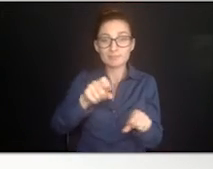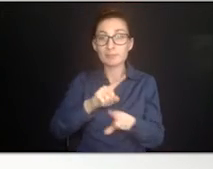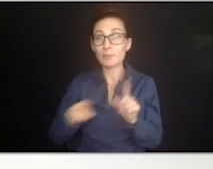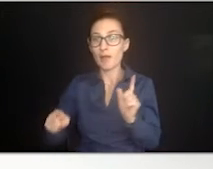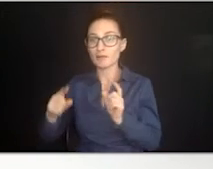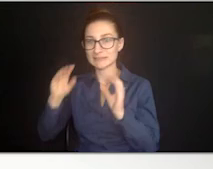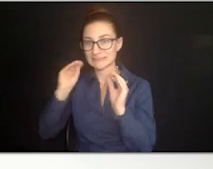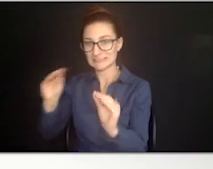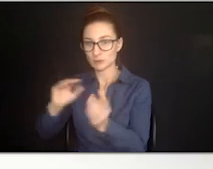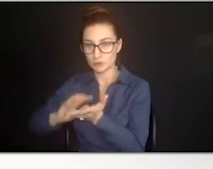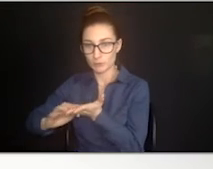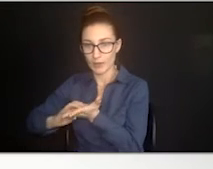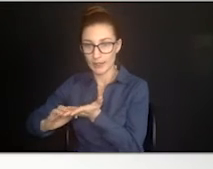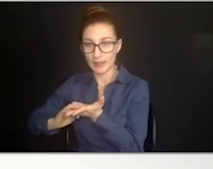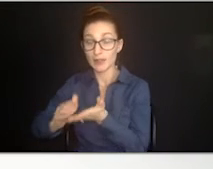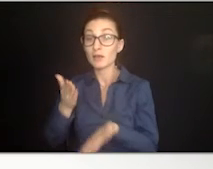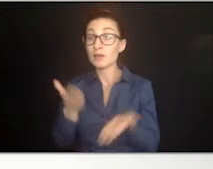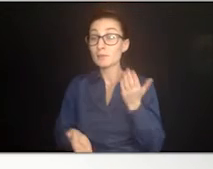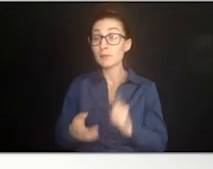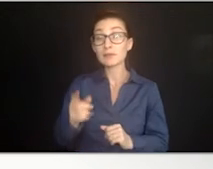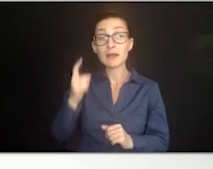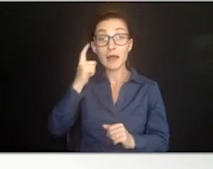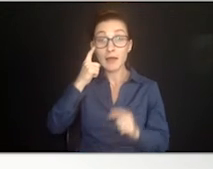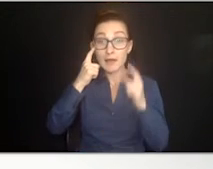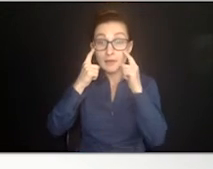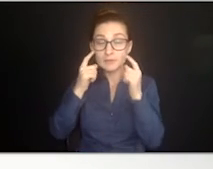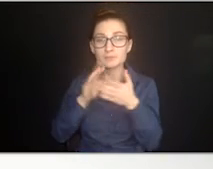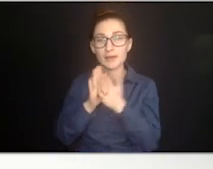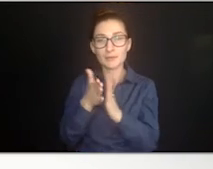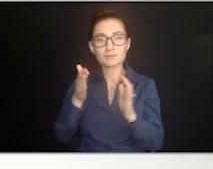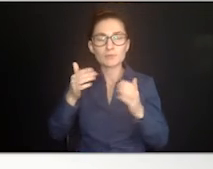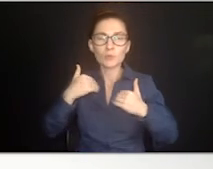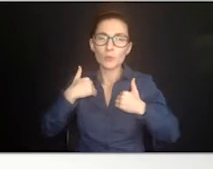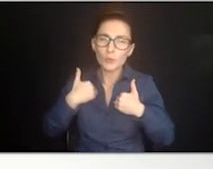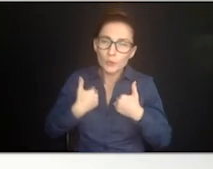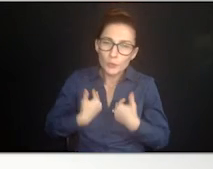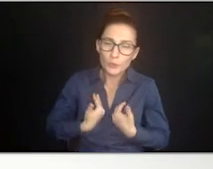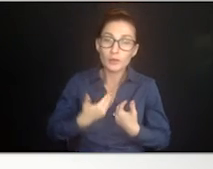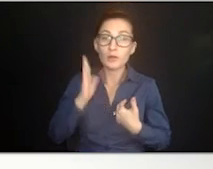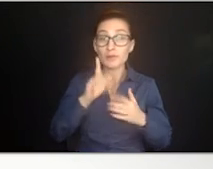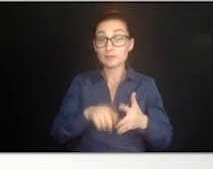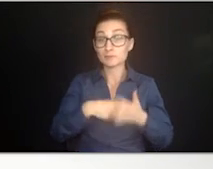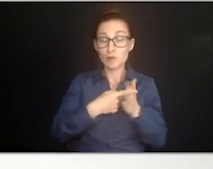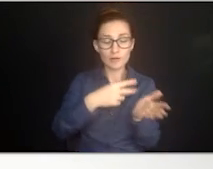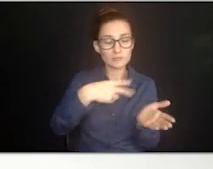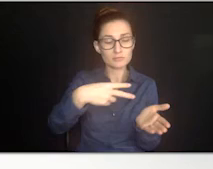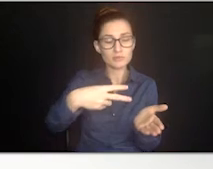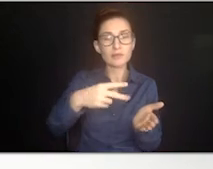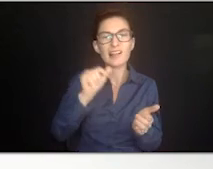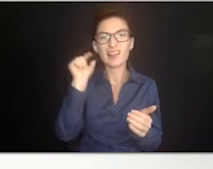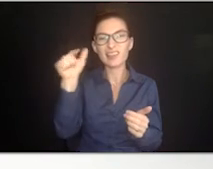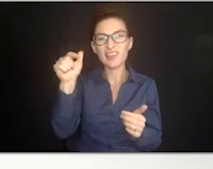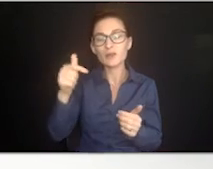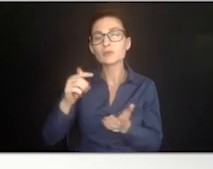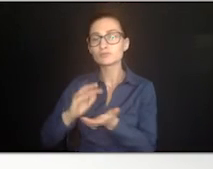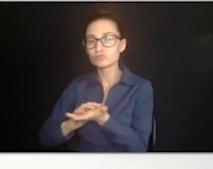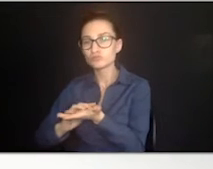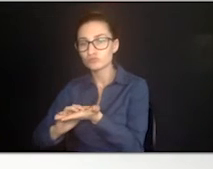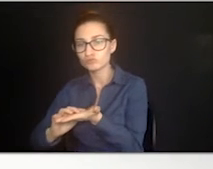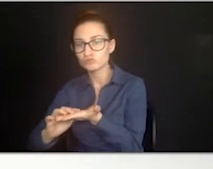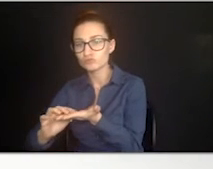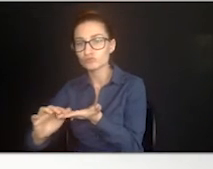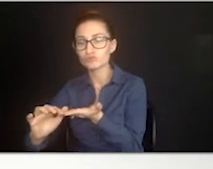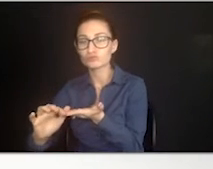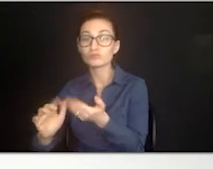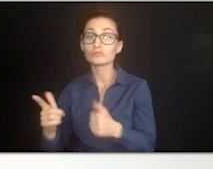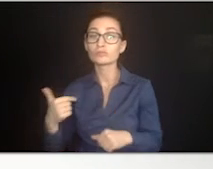their eyes and may need to transition to Braille. So we do run the gamut of learning media, and